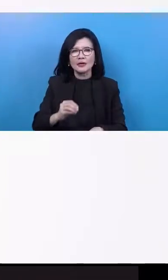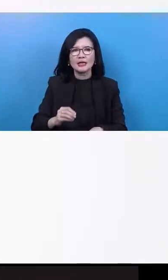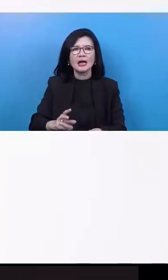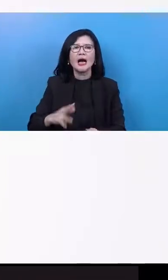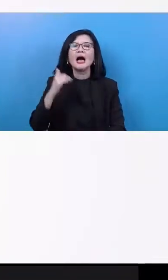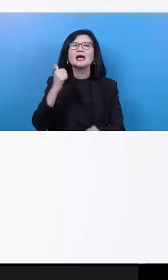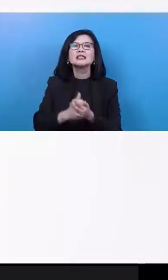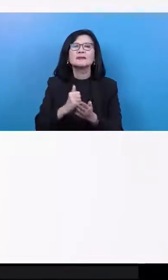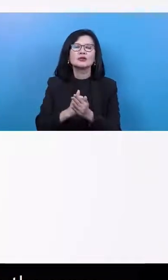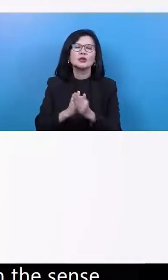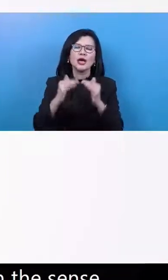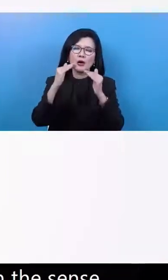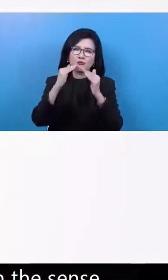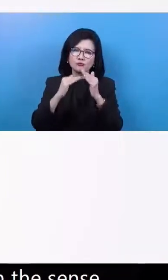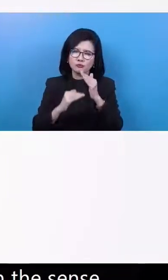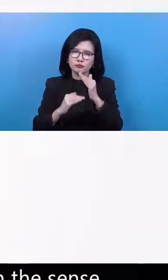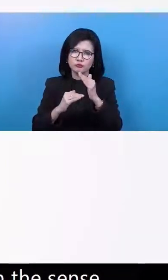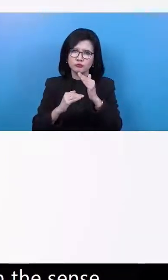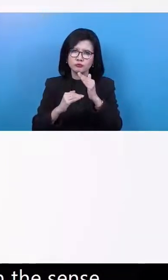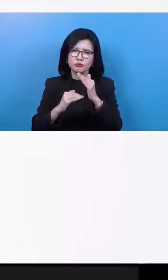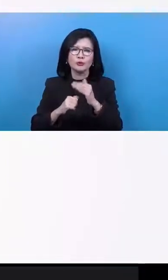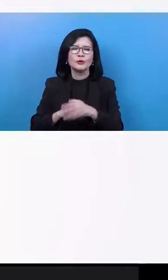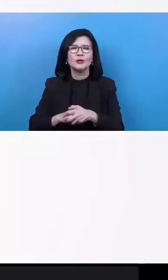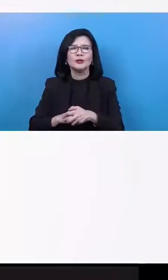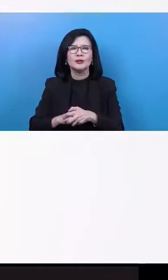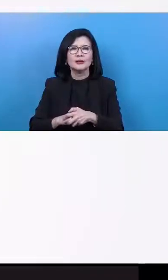us, we consider that as a blessing.